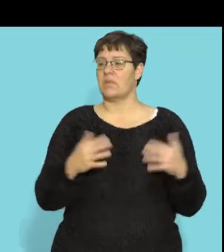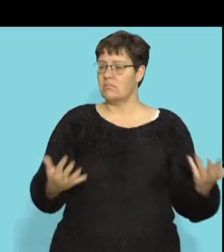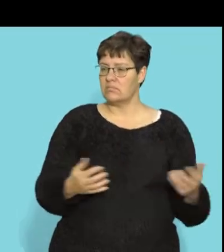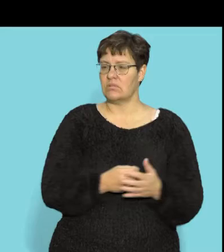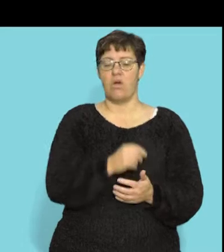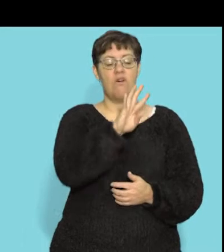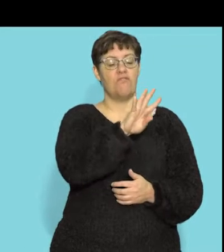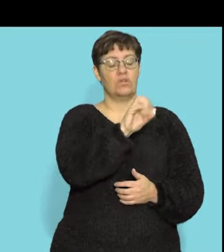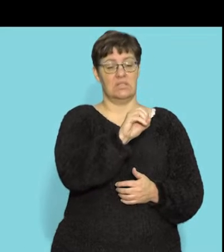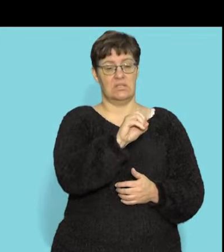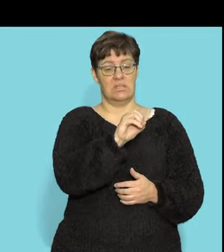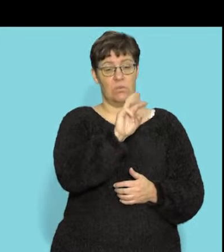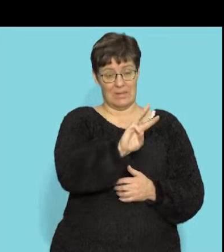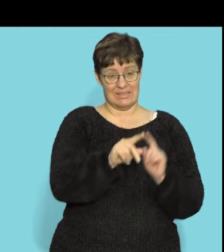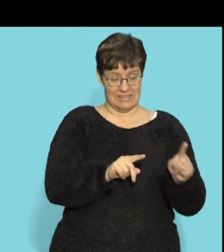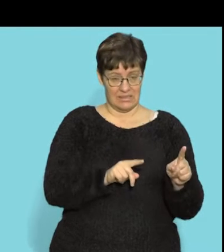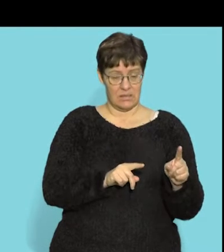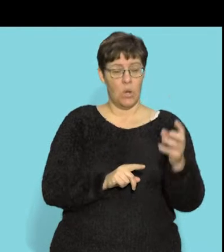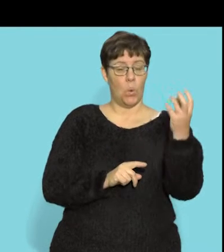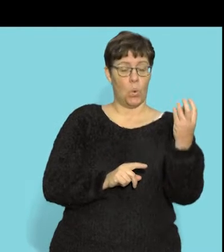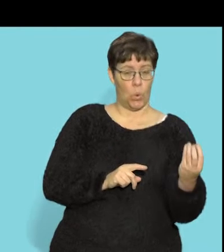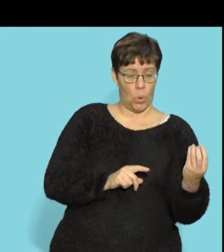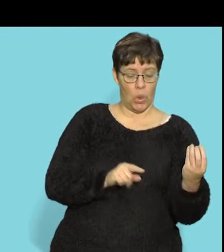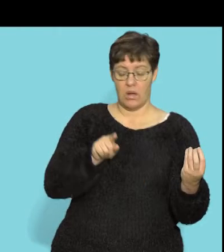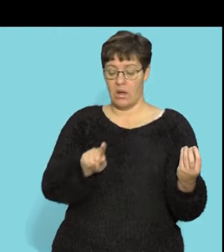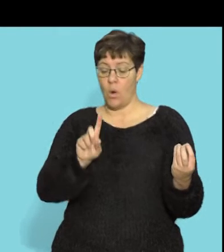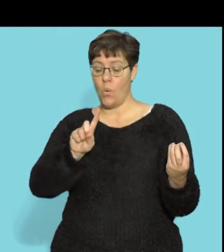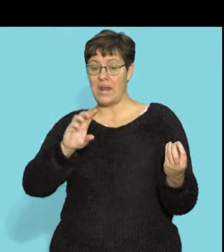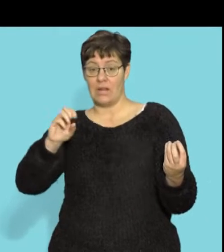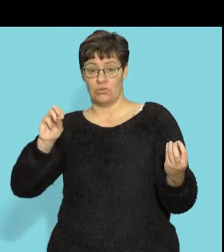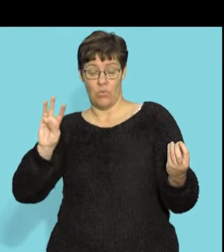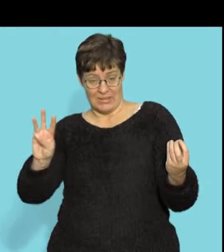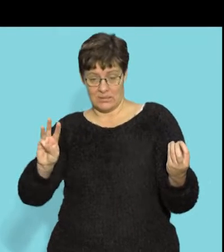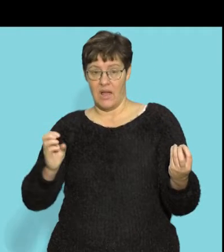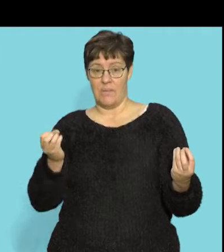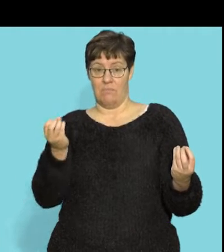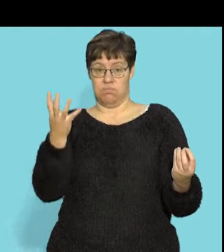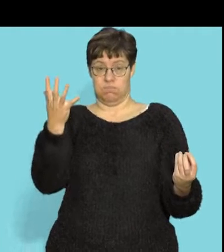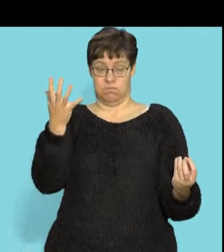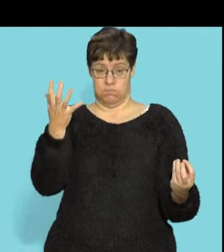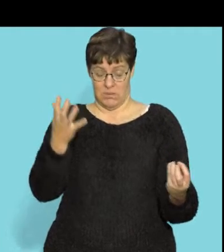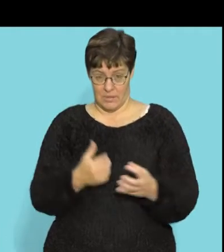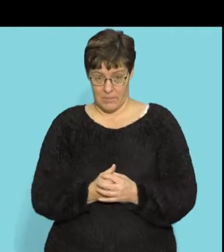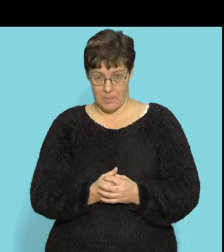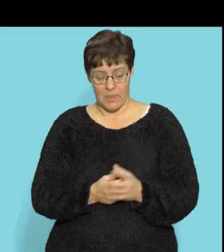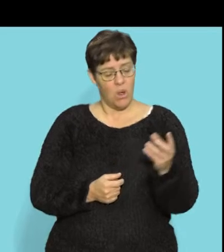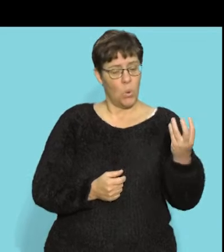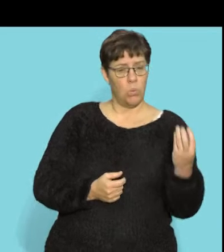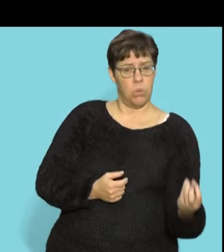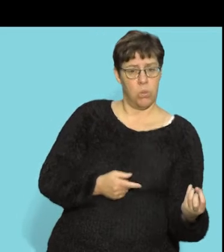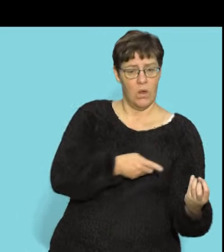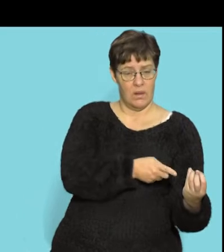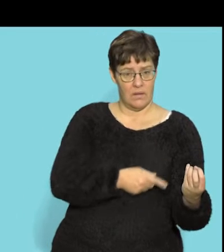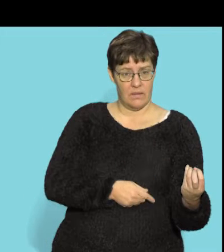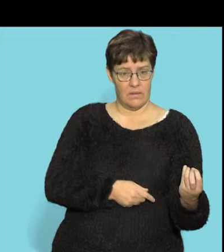talk about a 40-watt bulb, which is less bright than a 100-watt bulb. So if something is less